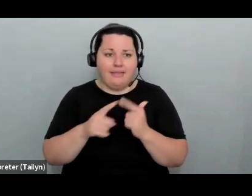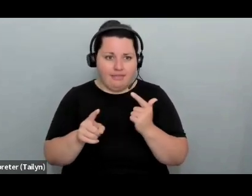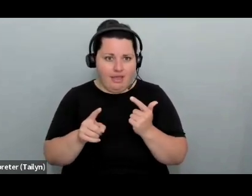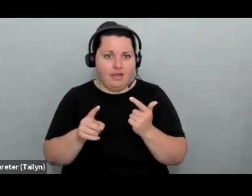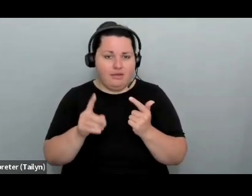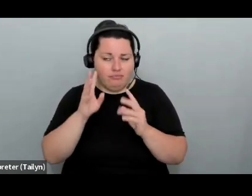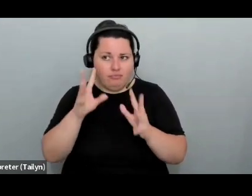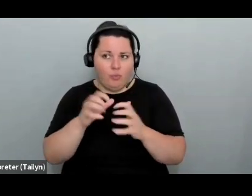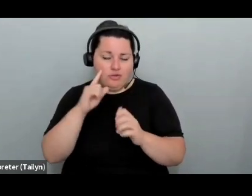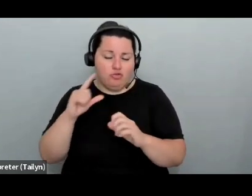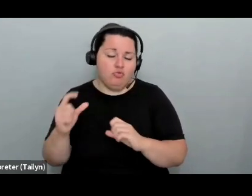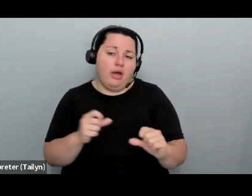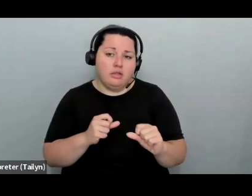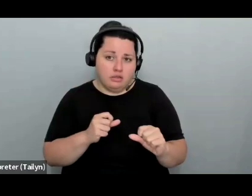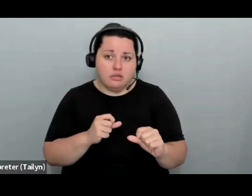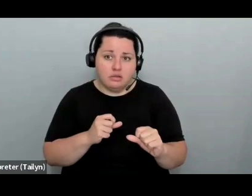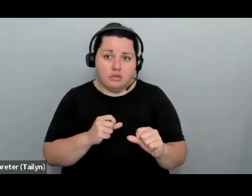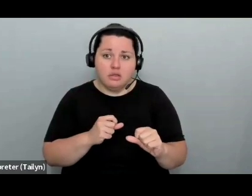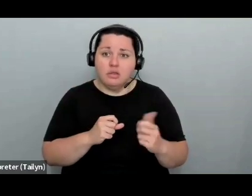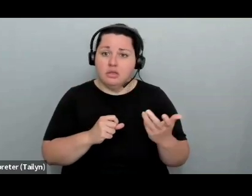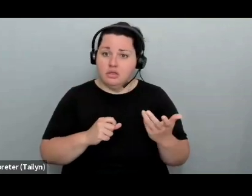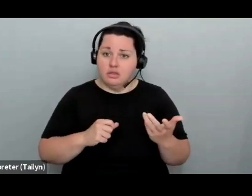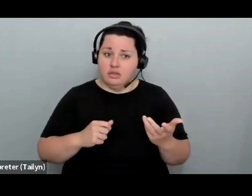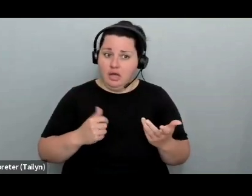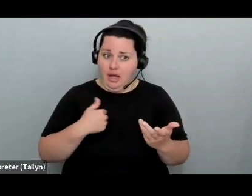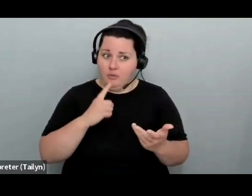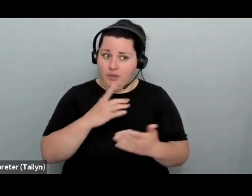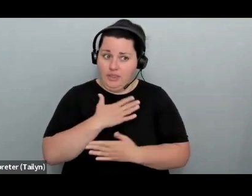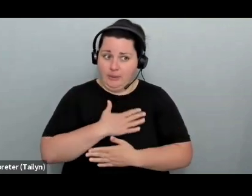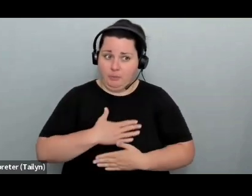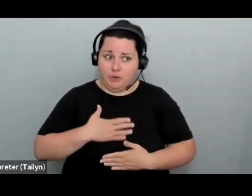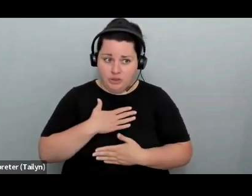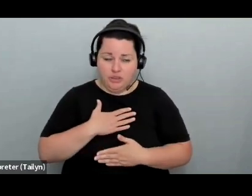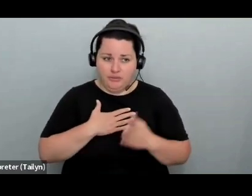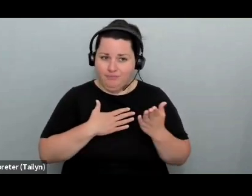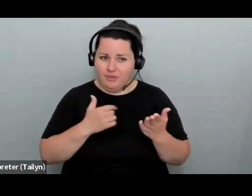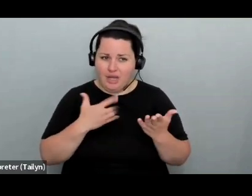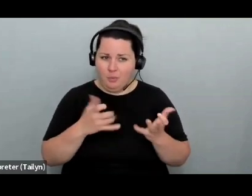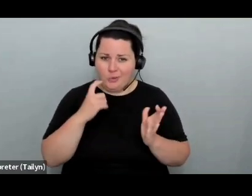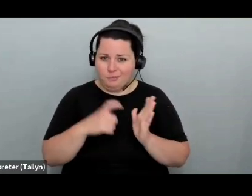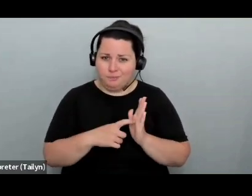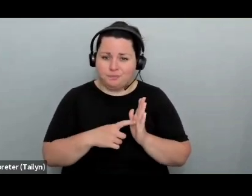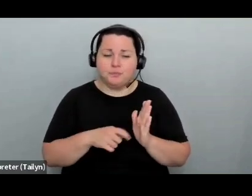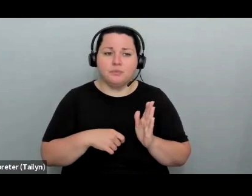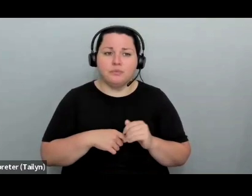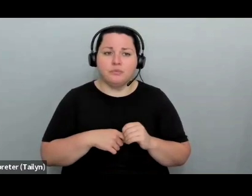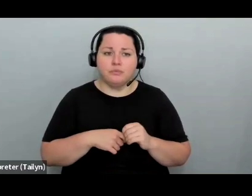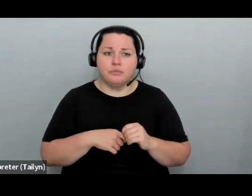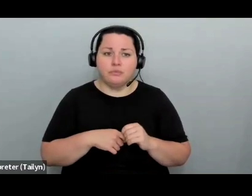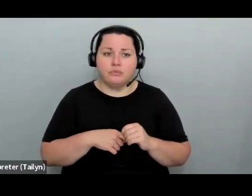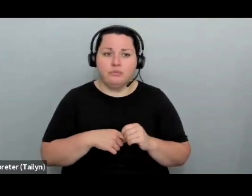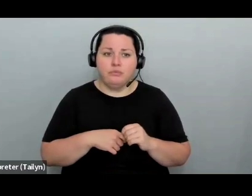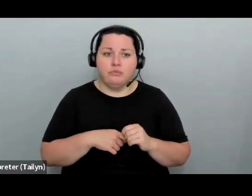strategies. With that, some of the things that I really appreciate about this that I wanted to just highlight is